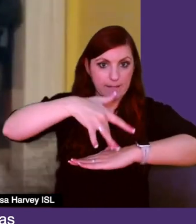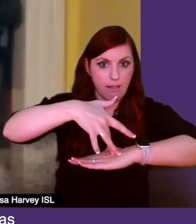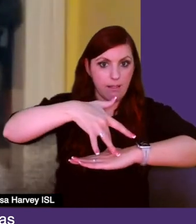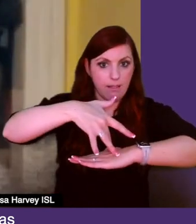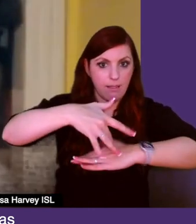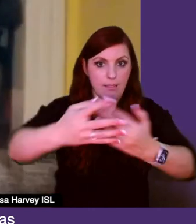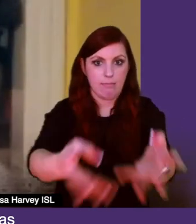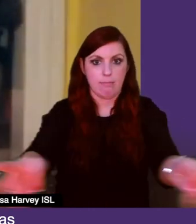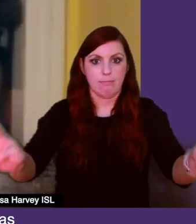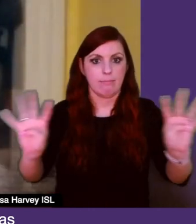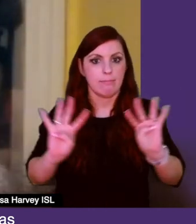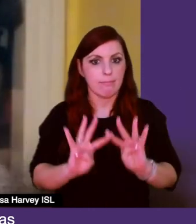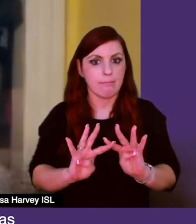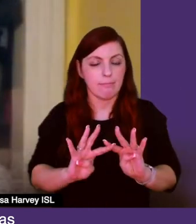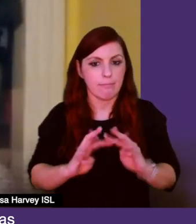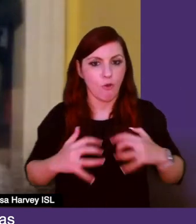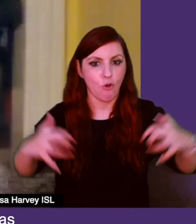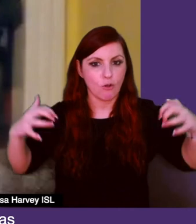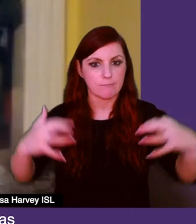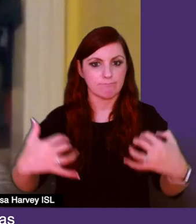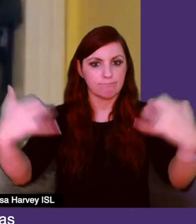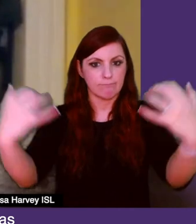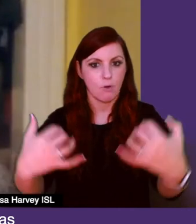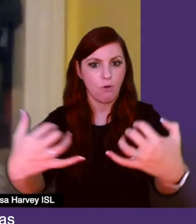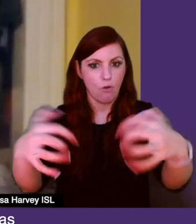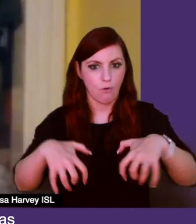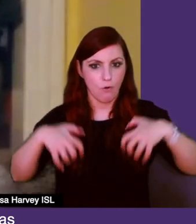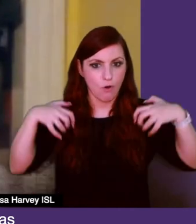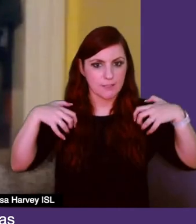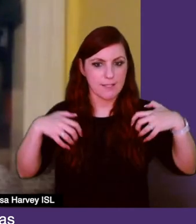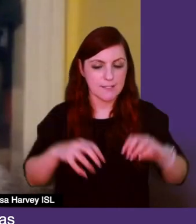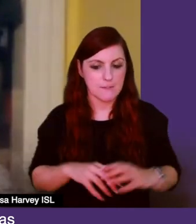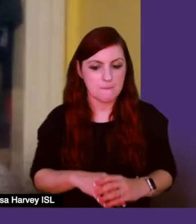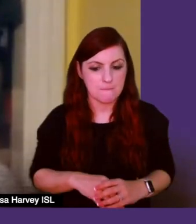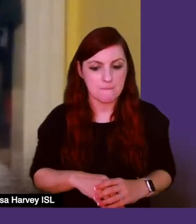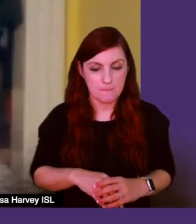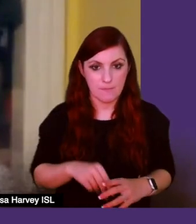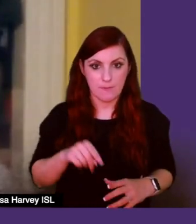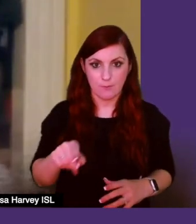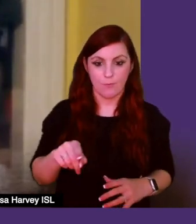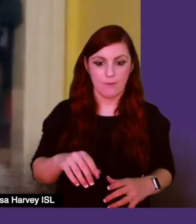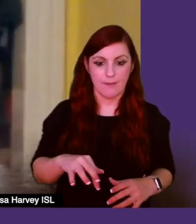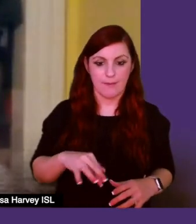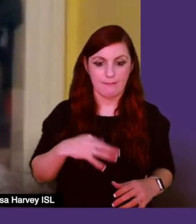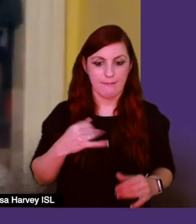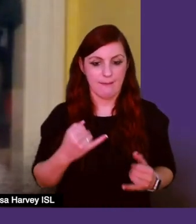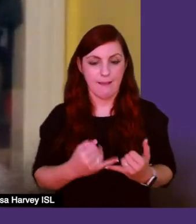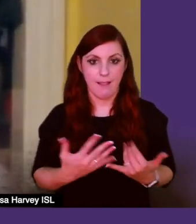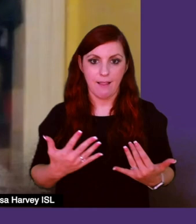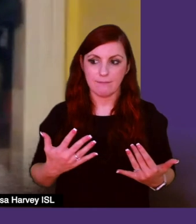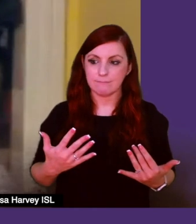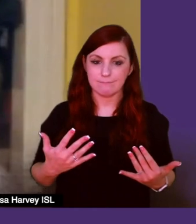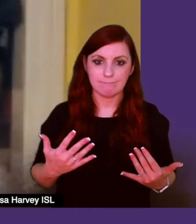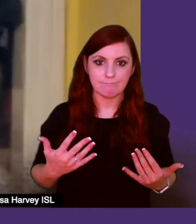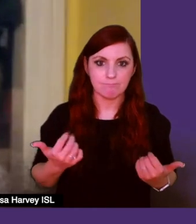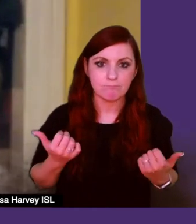middle and the audience is all around the stage. I felt totally at